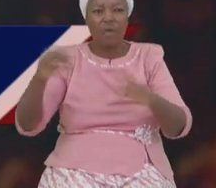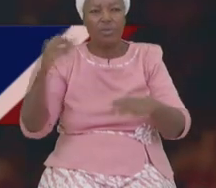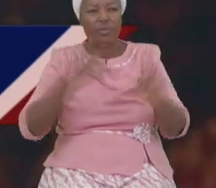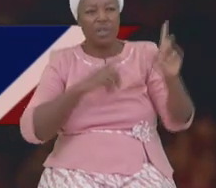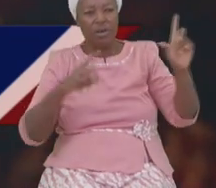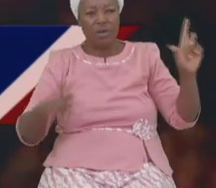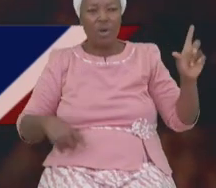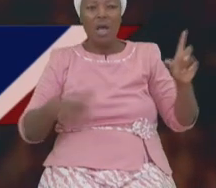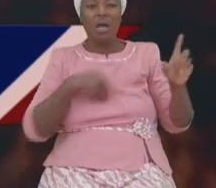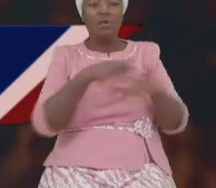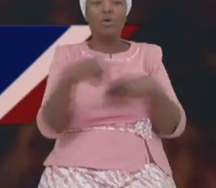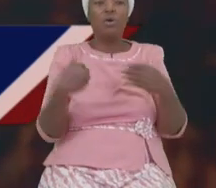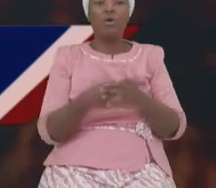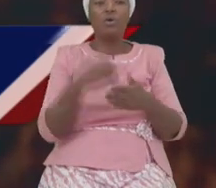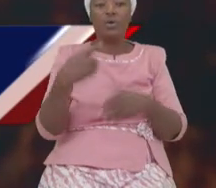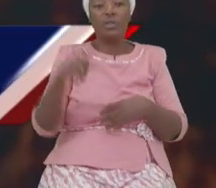the Lord, and